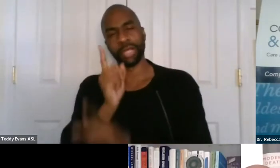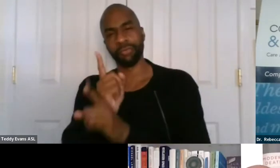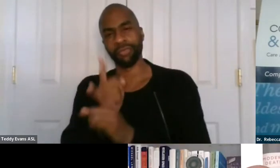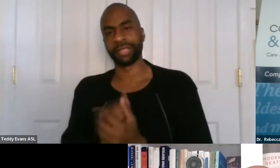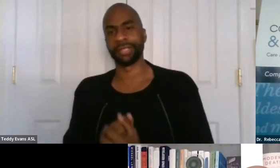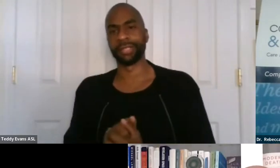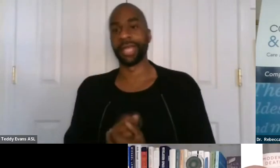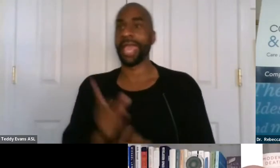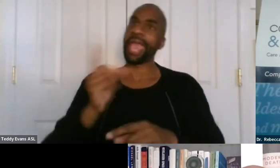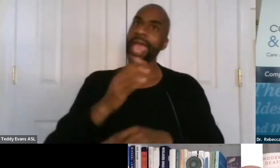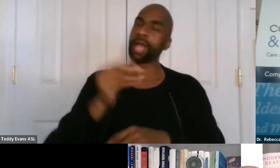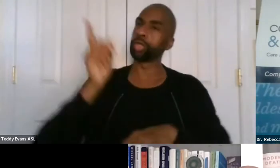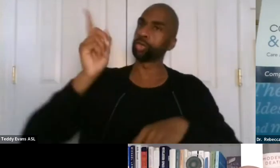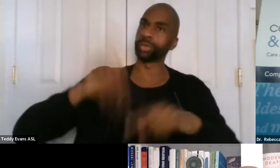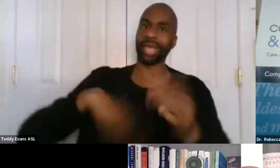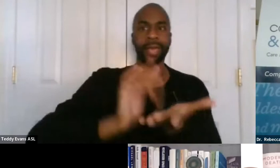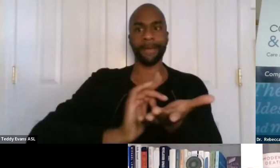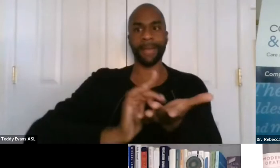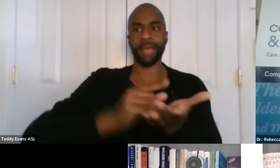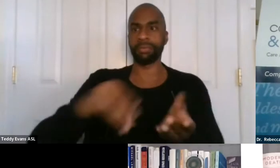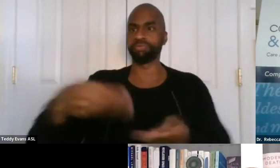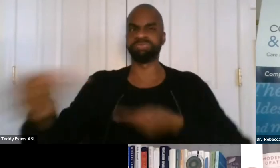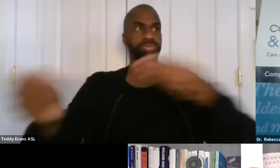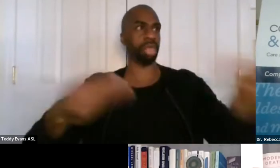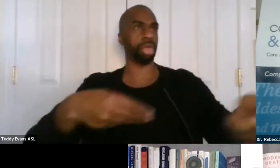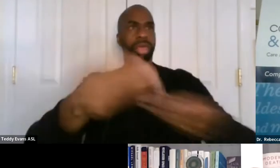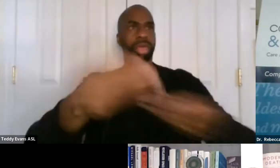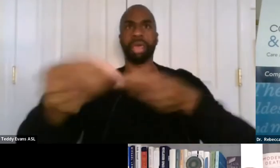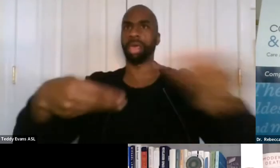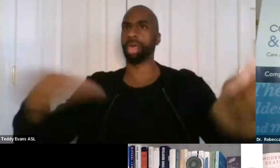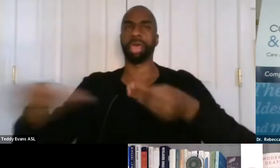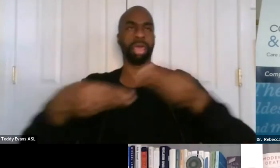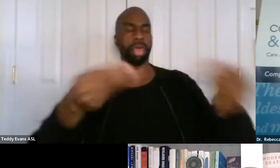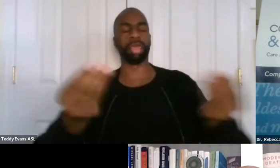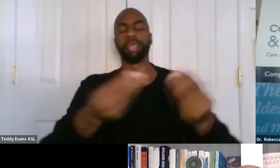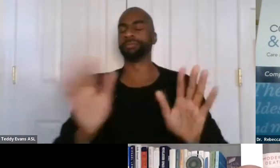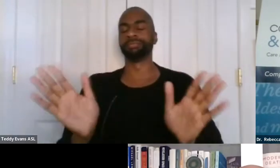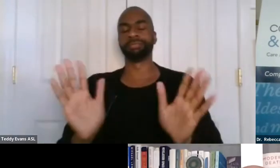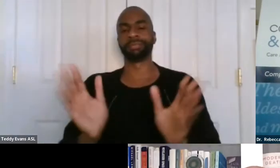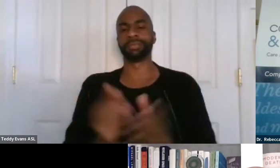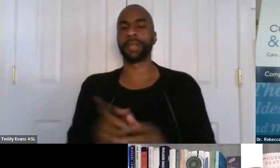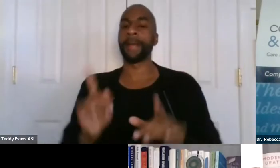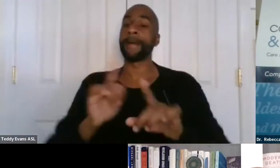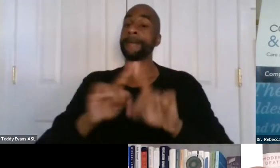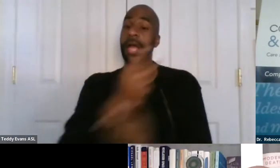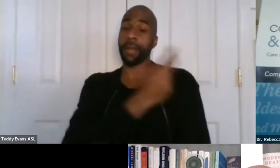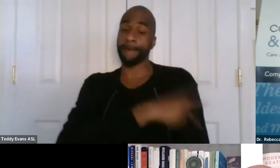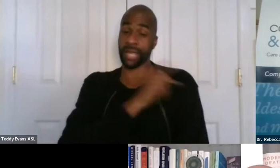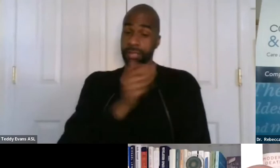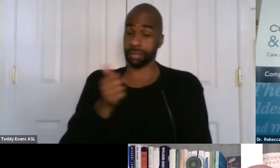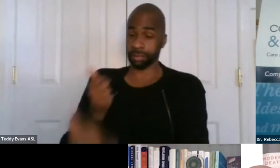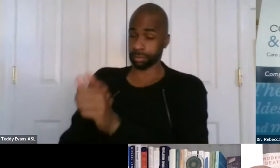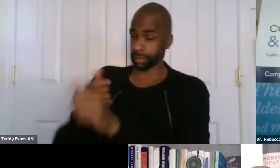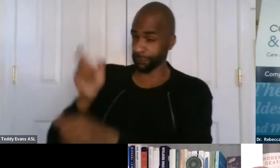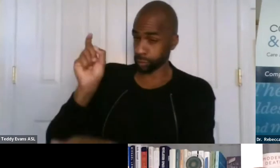everyone opioids. What we really need to do is make sure that the patients who are most likely to benefit from opioids, the patients who are most